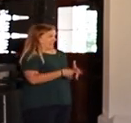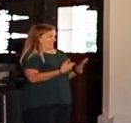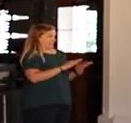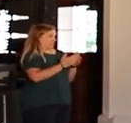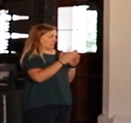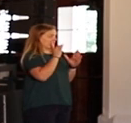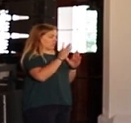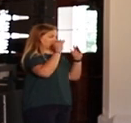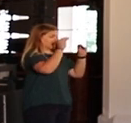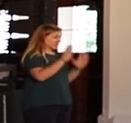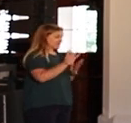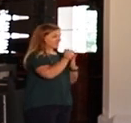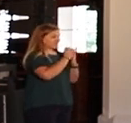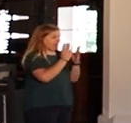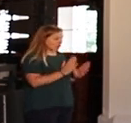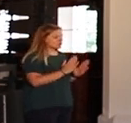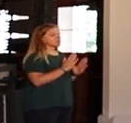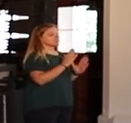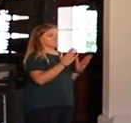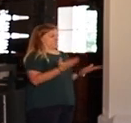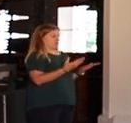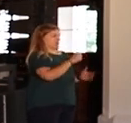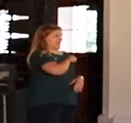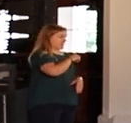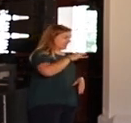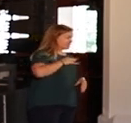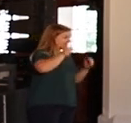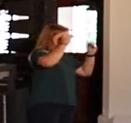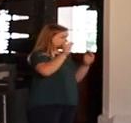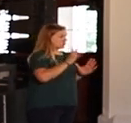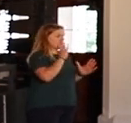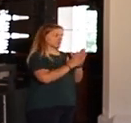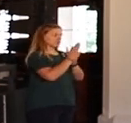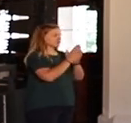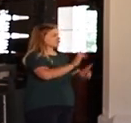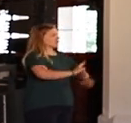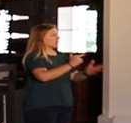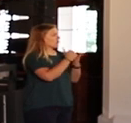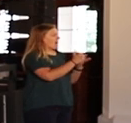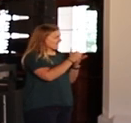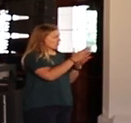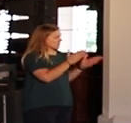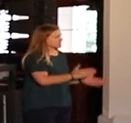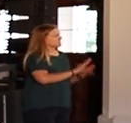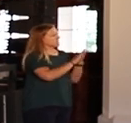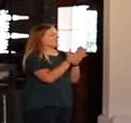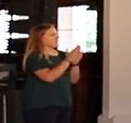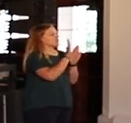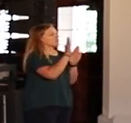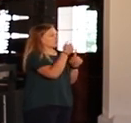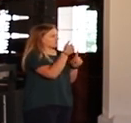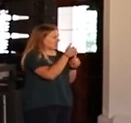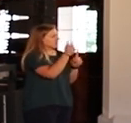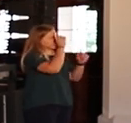of scholars, and the faculty and staff here are eager to assist you on your path to becoming the person that you